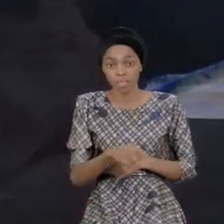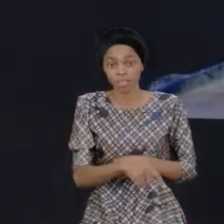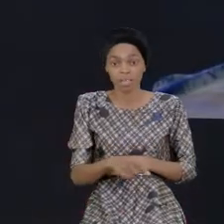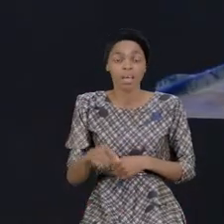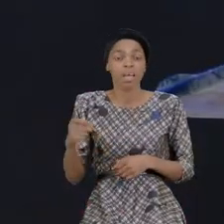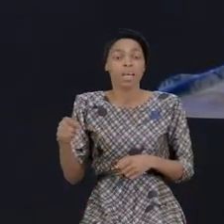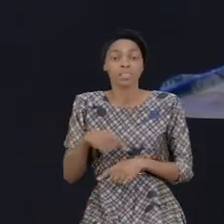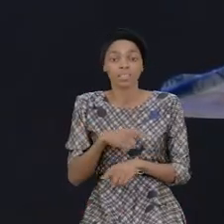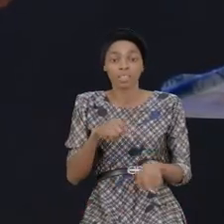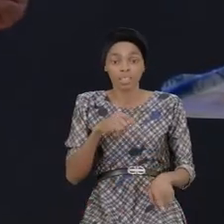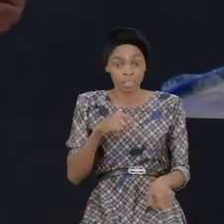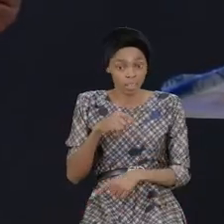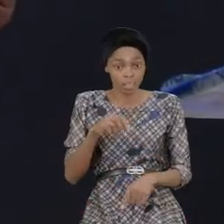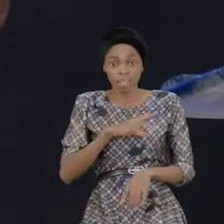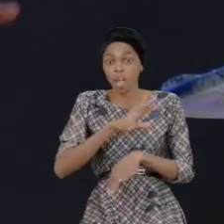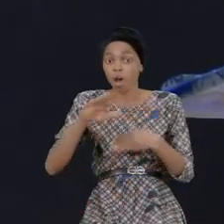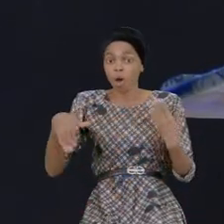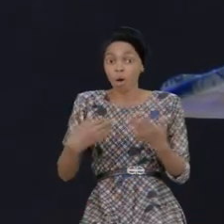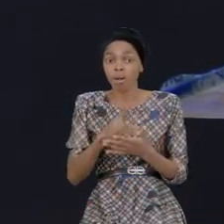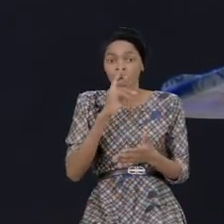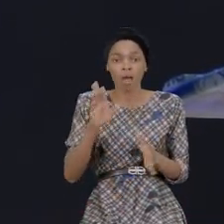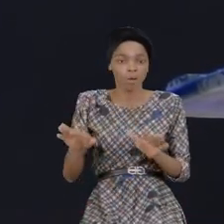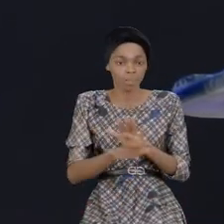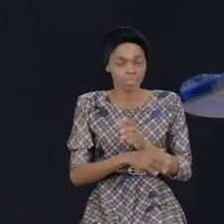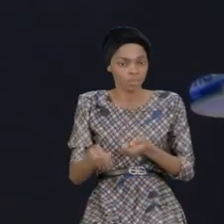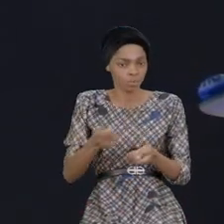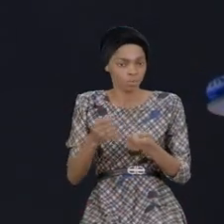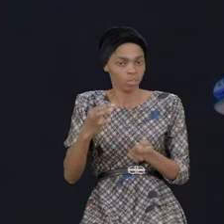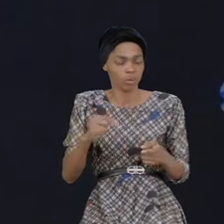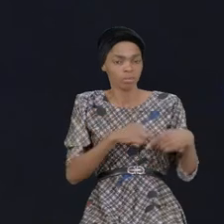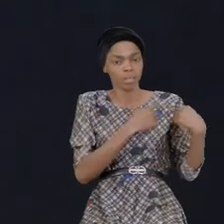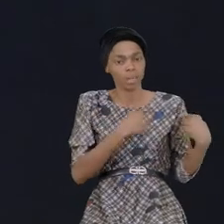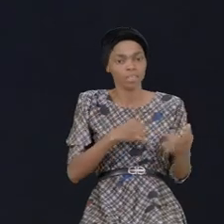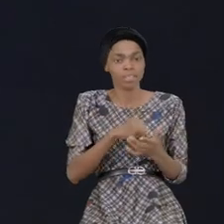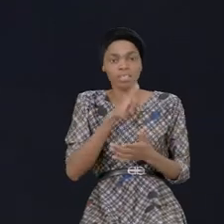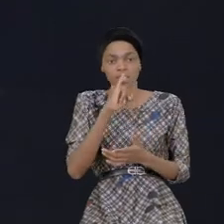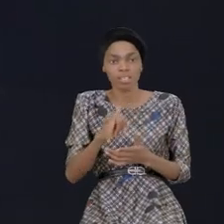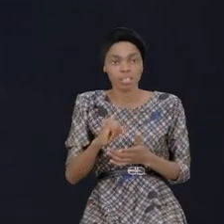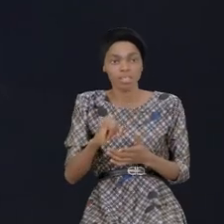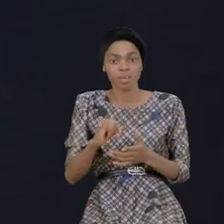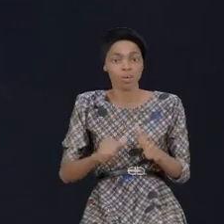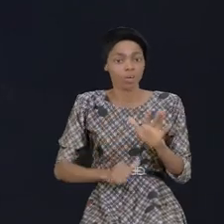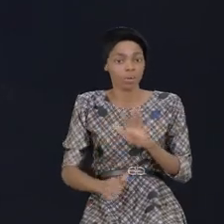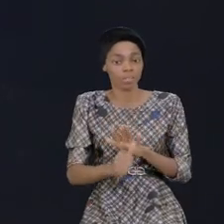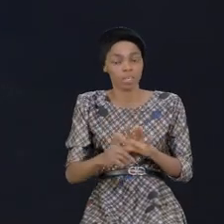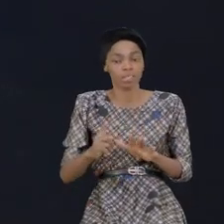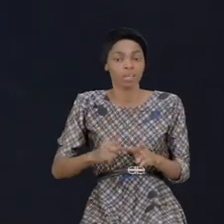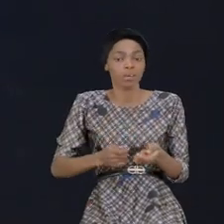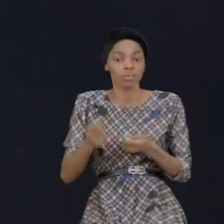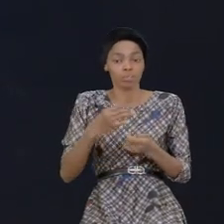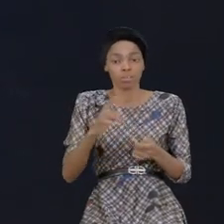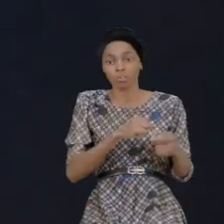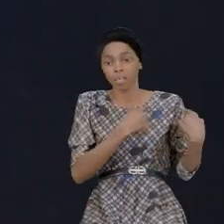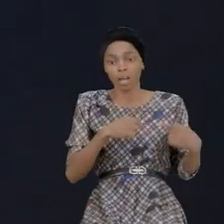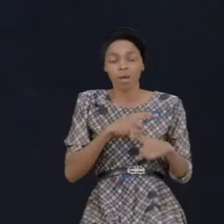the control of the heart. It is only when there is bitter envy